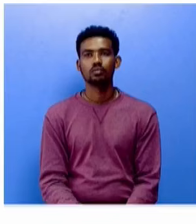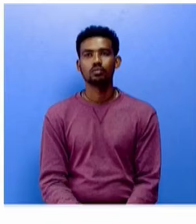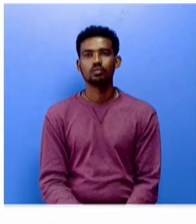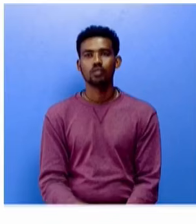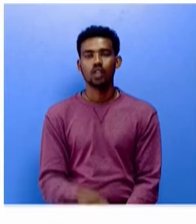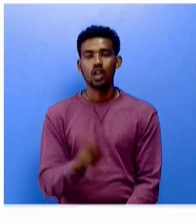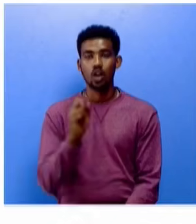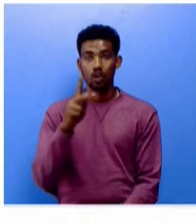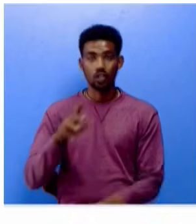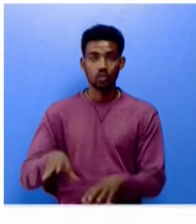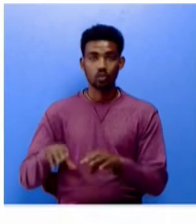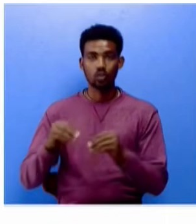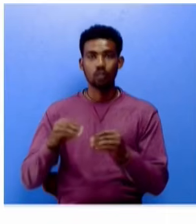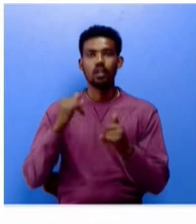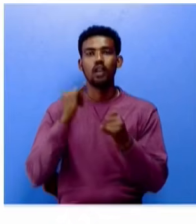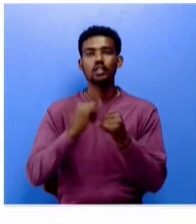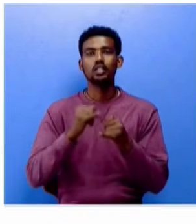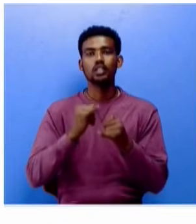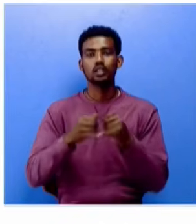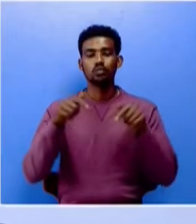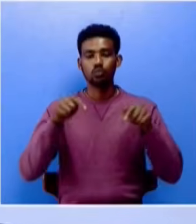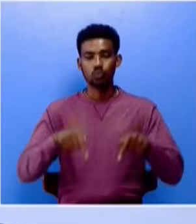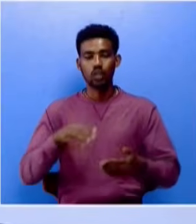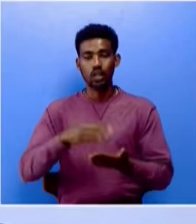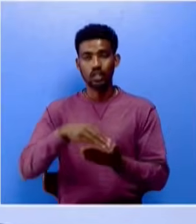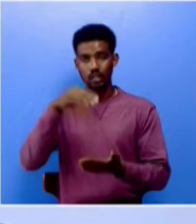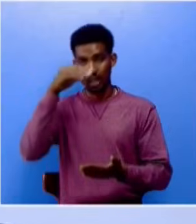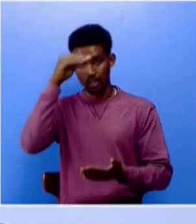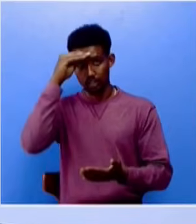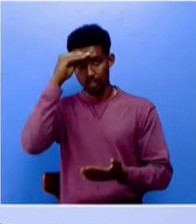Okay, students, at the end of our today's lesson,